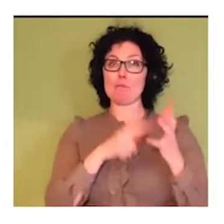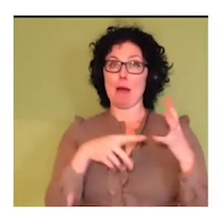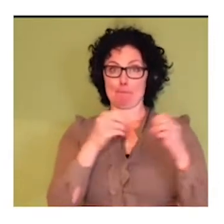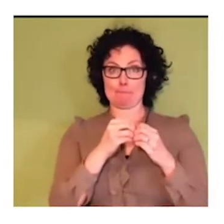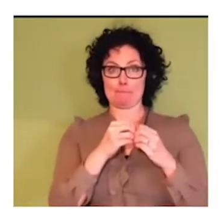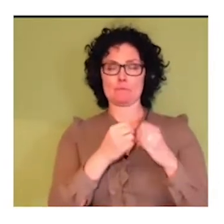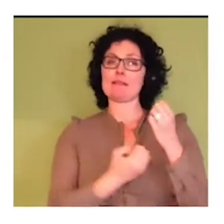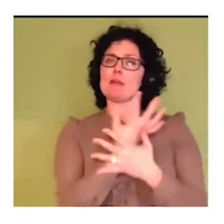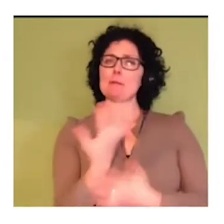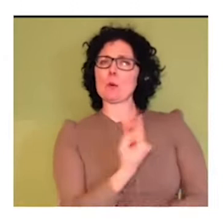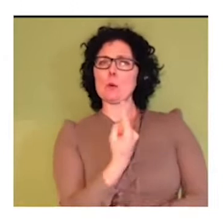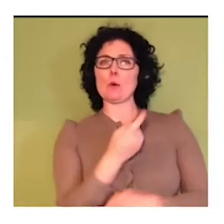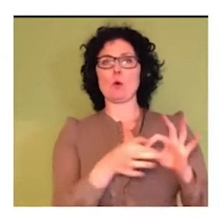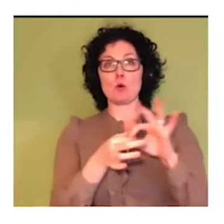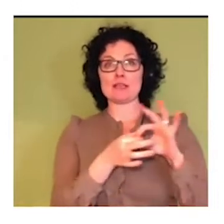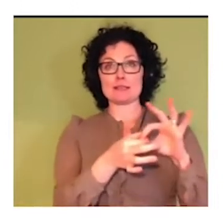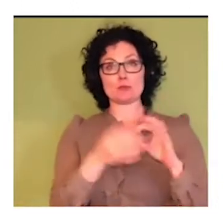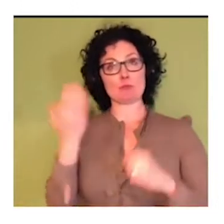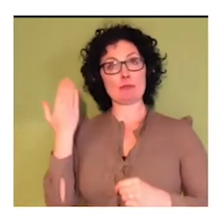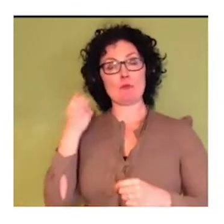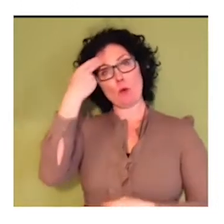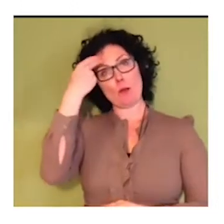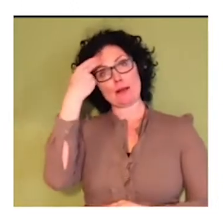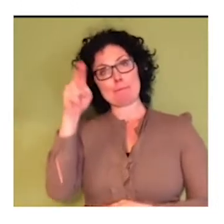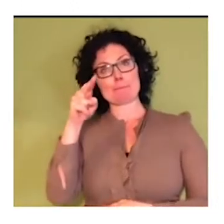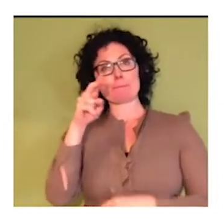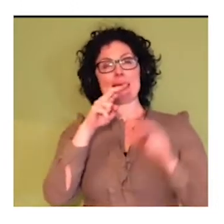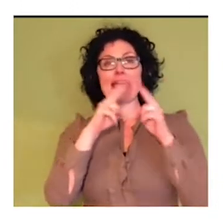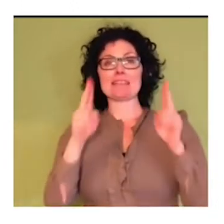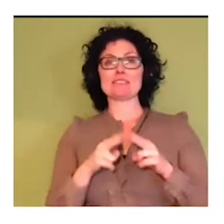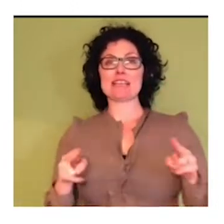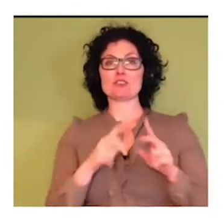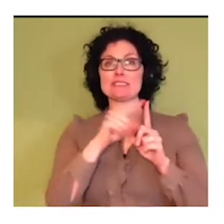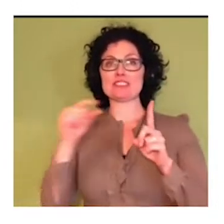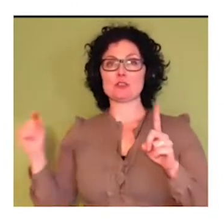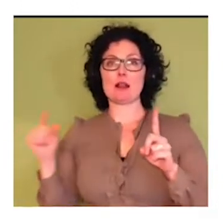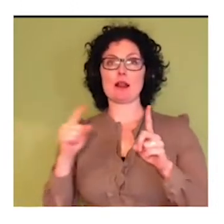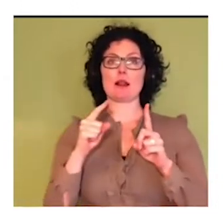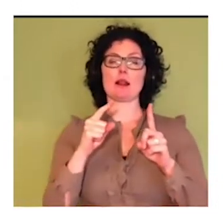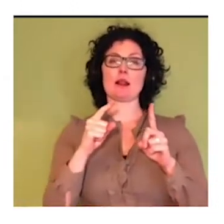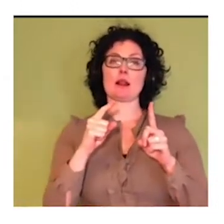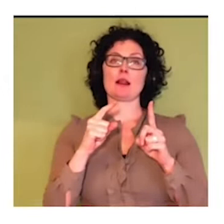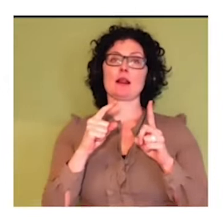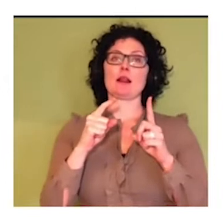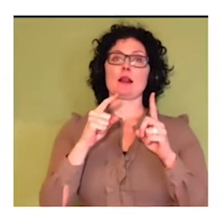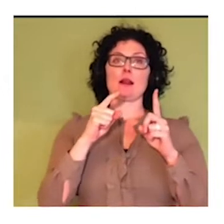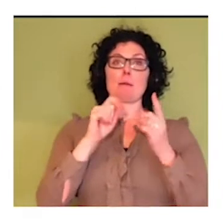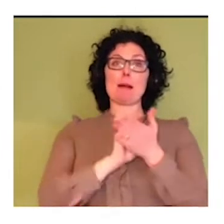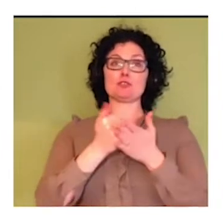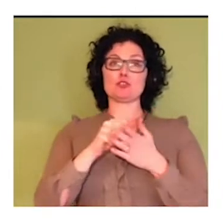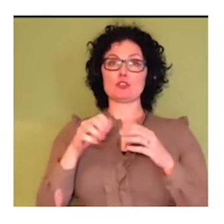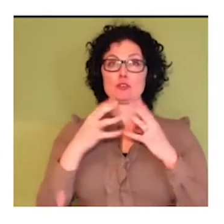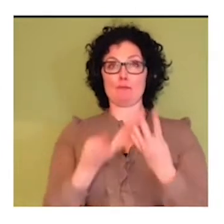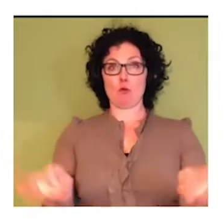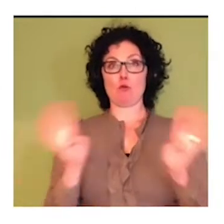an organization previously called the International Digital Publishers Forum, IDPF. But in fact, the work's now